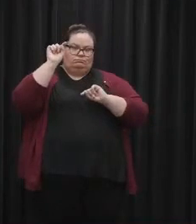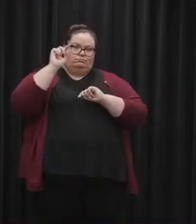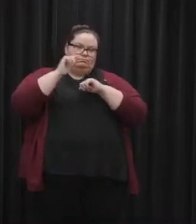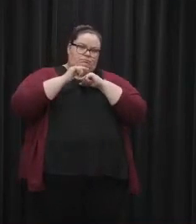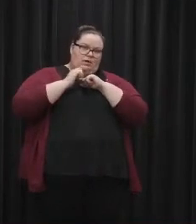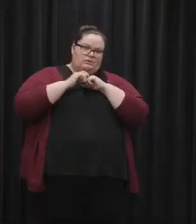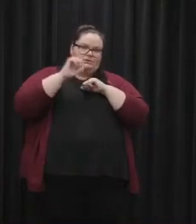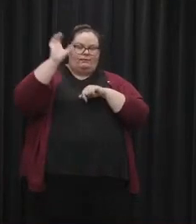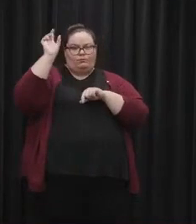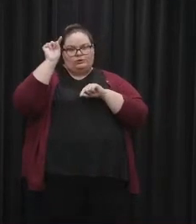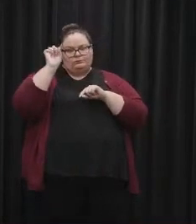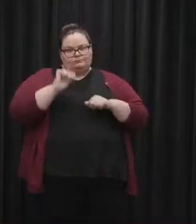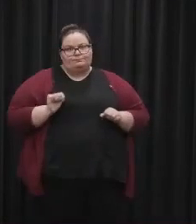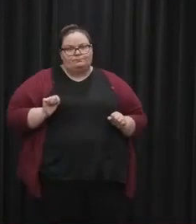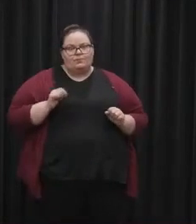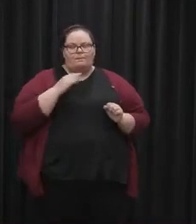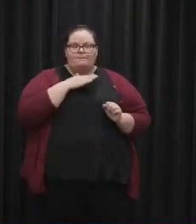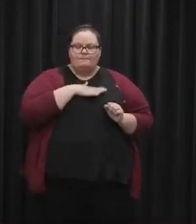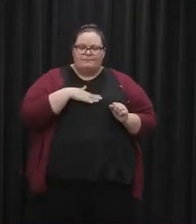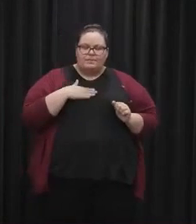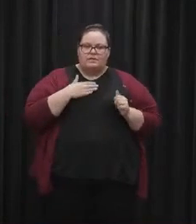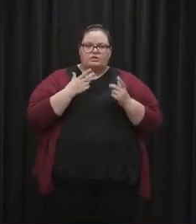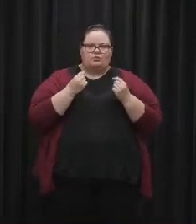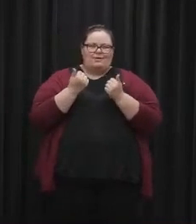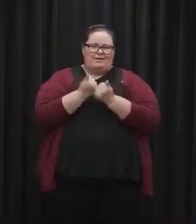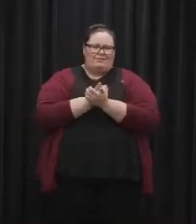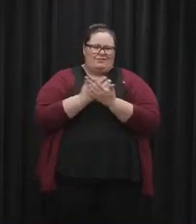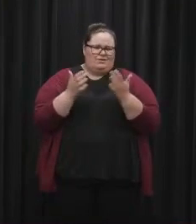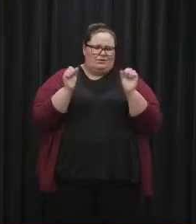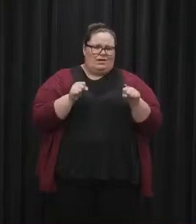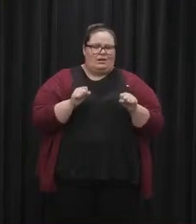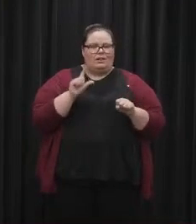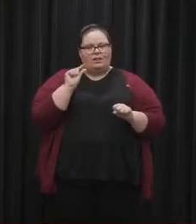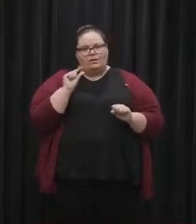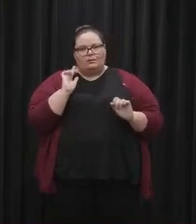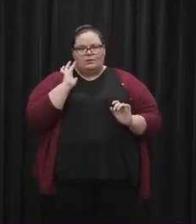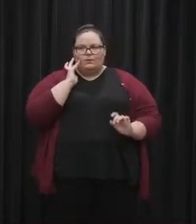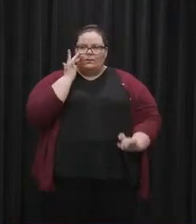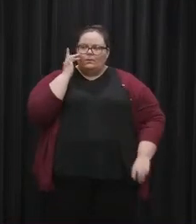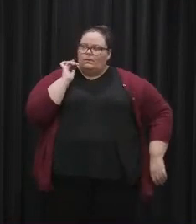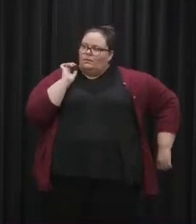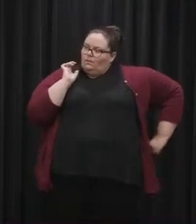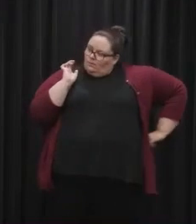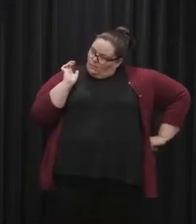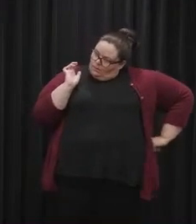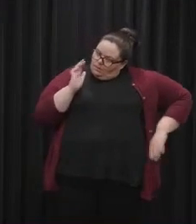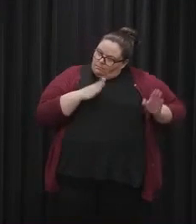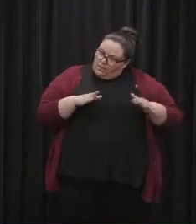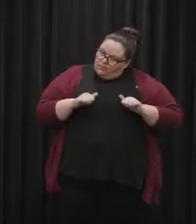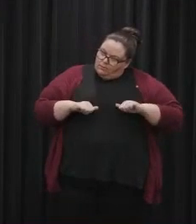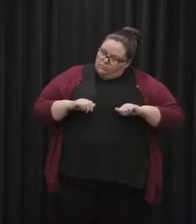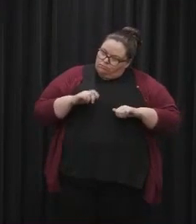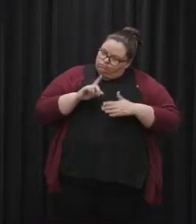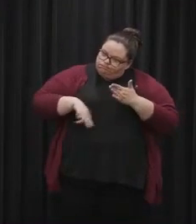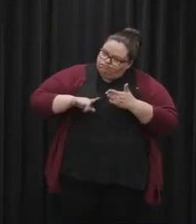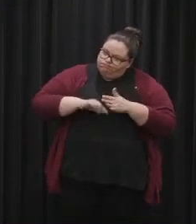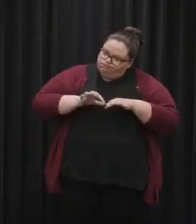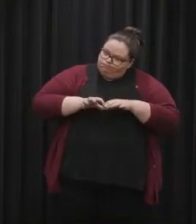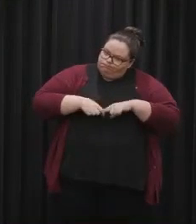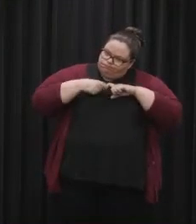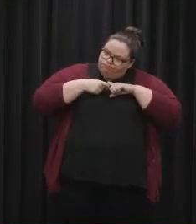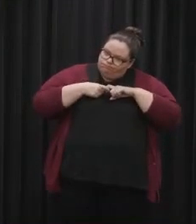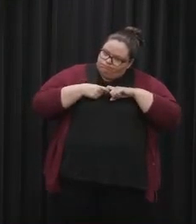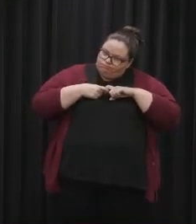1 and 5. So please do everything you can. Accept the small inconveniences in life in the next couple of weeks to avoid not